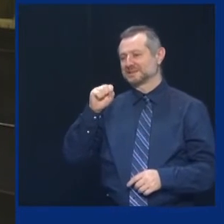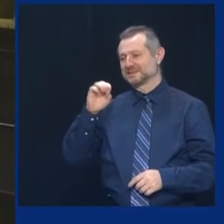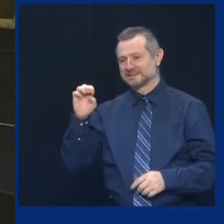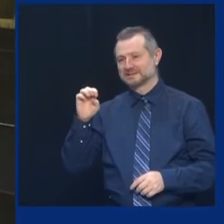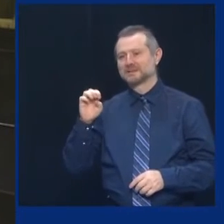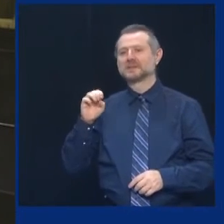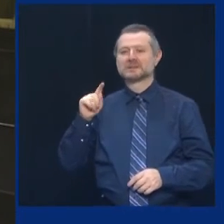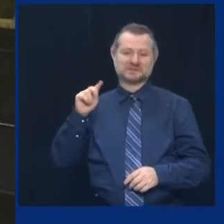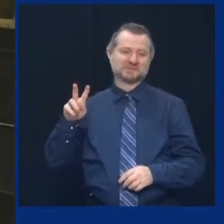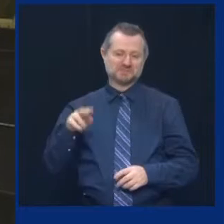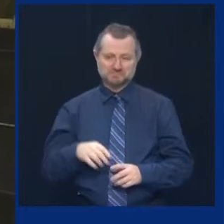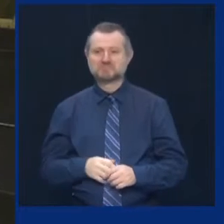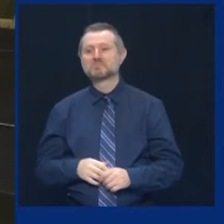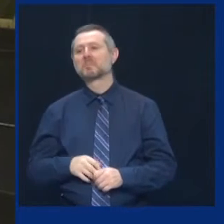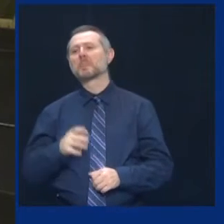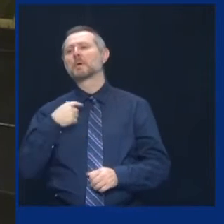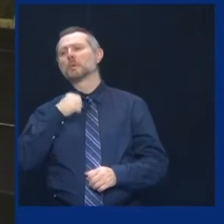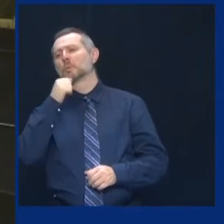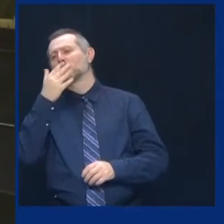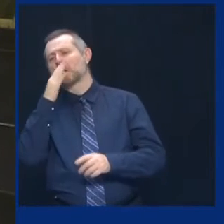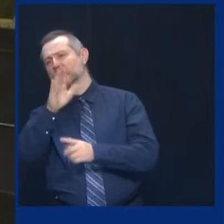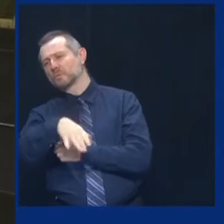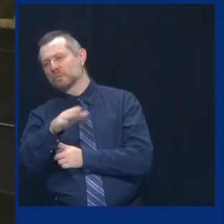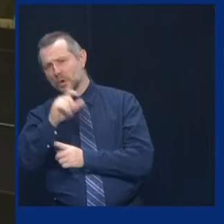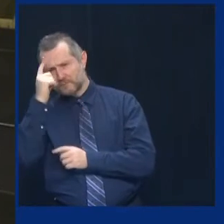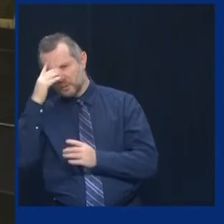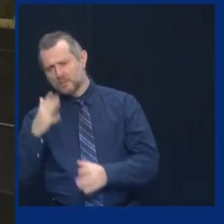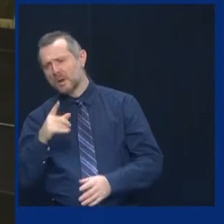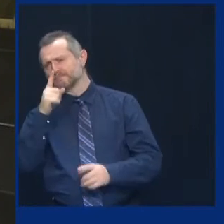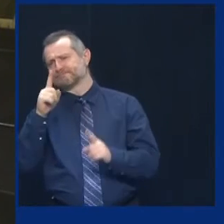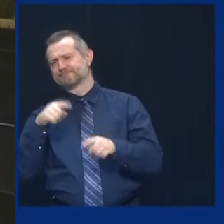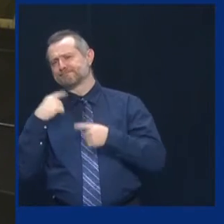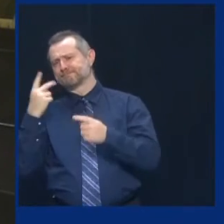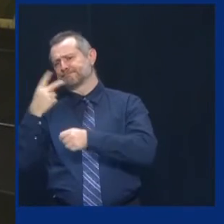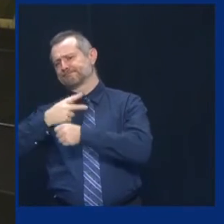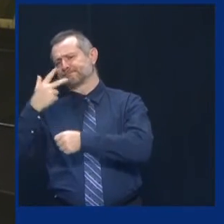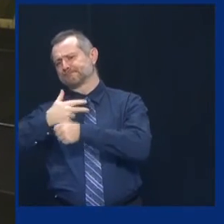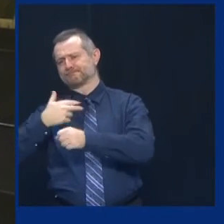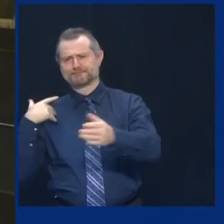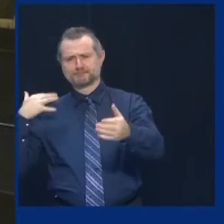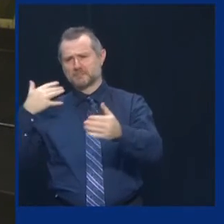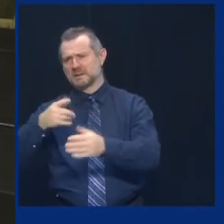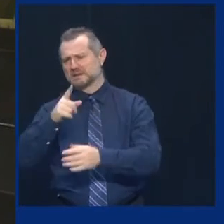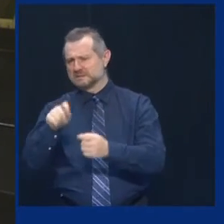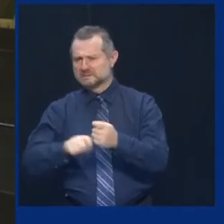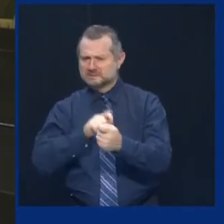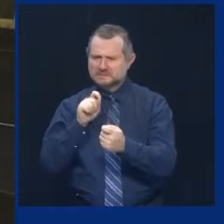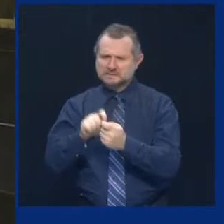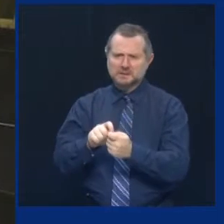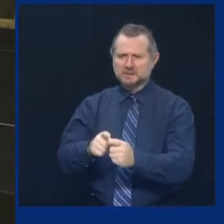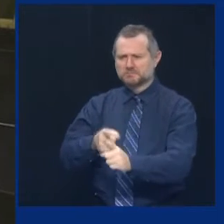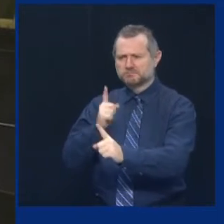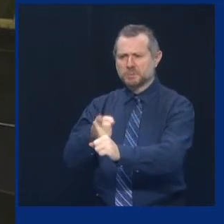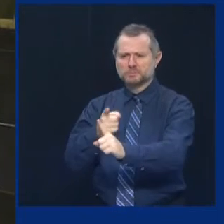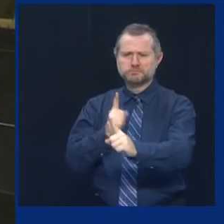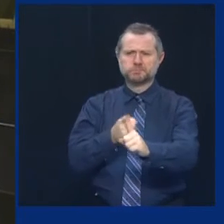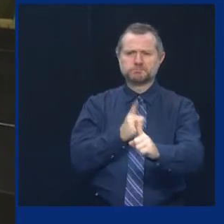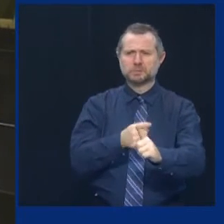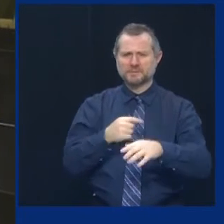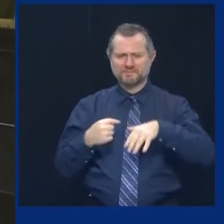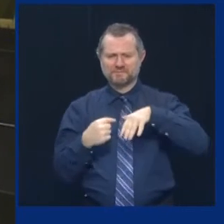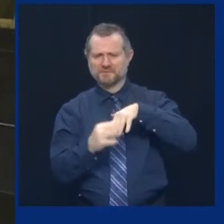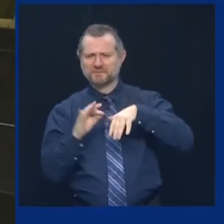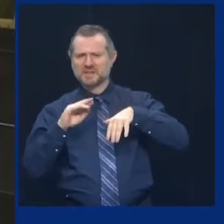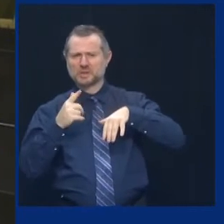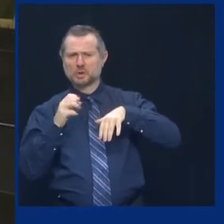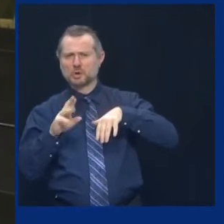Good afternoon, Governor. You have, over the course of the last few days, specifically called out the Finger Lakes region. What do you